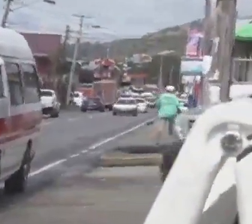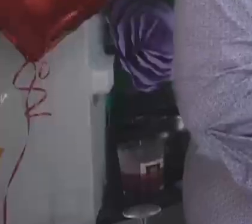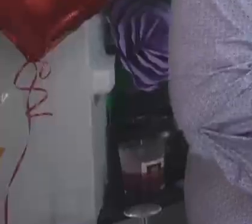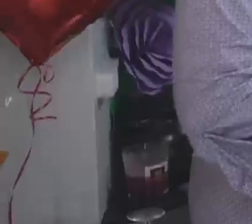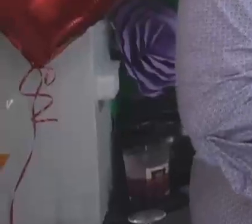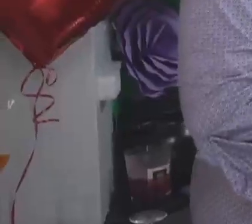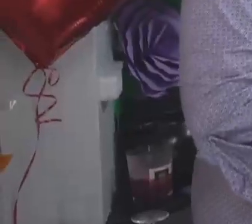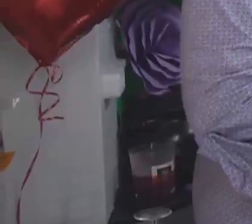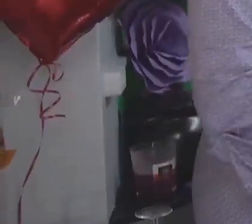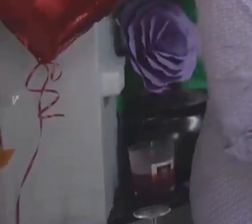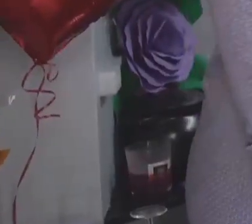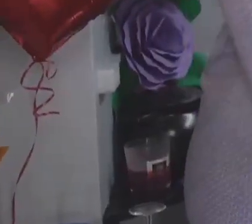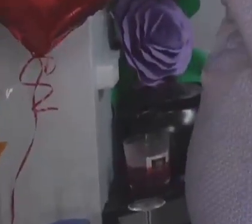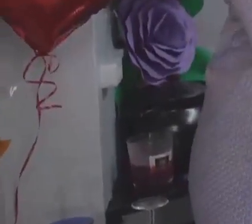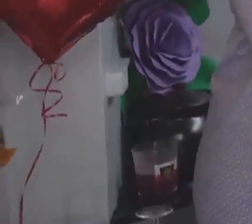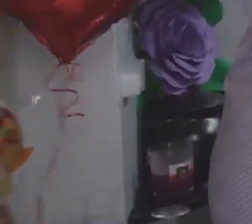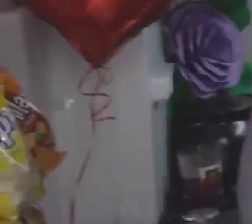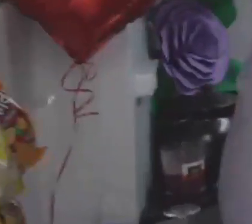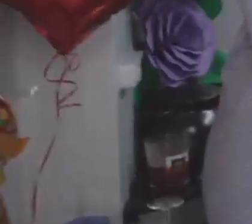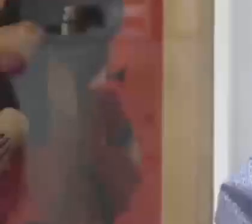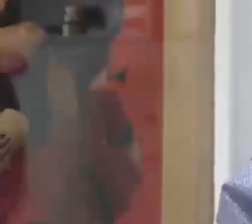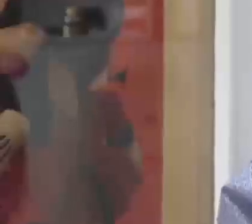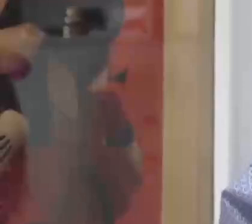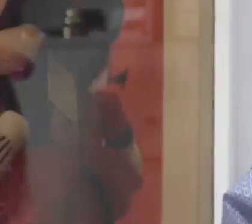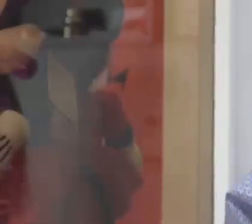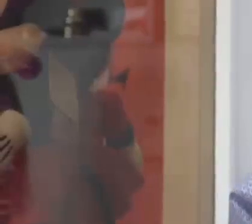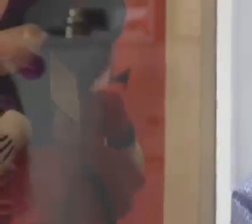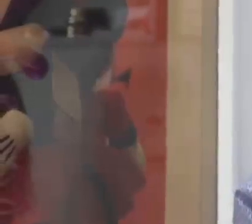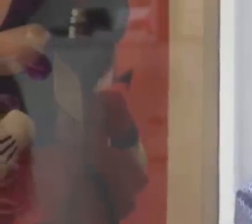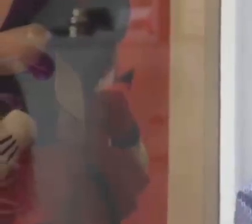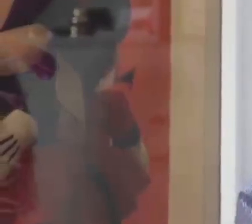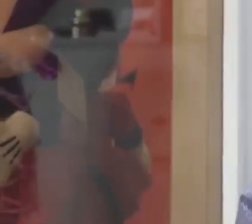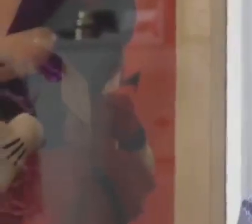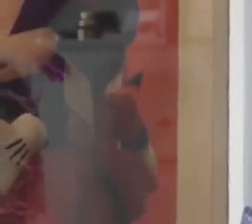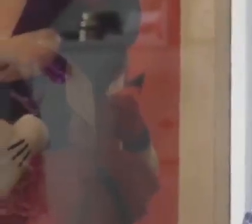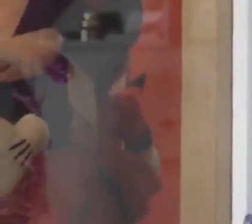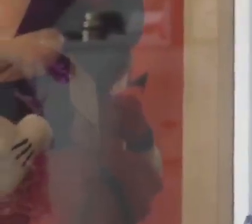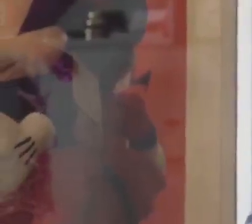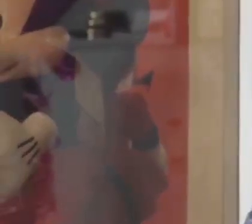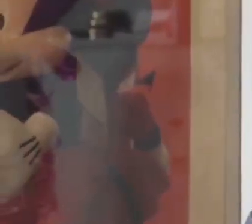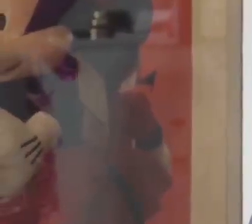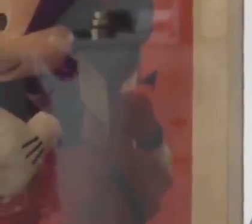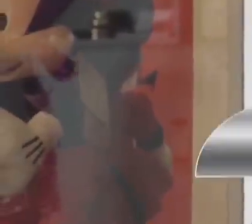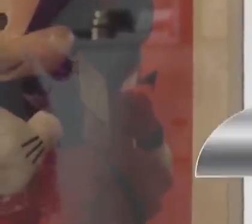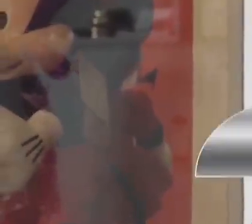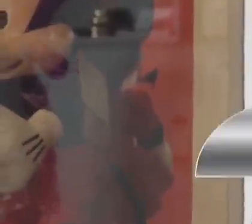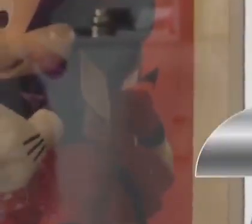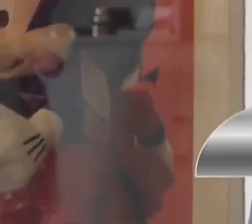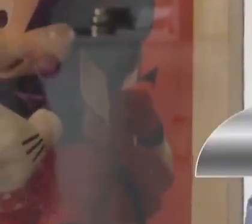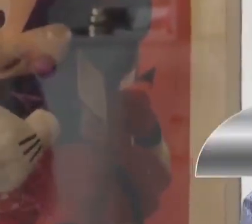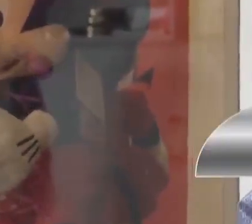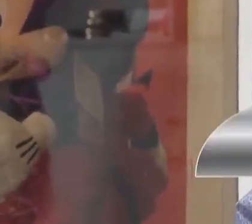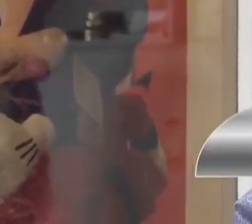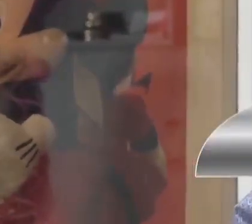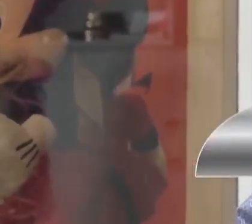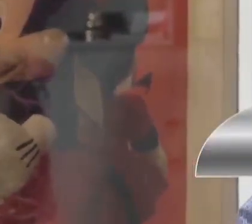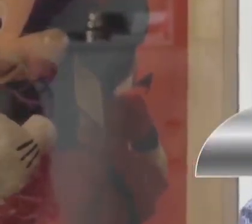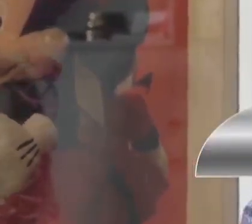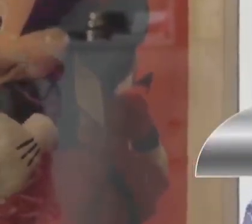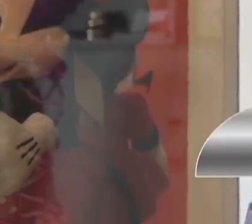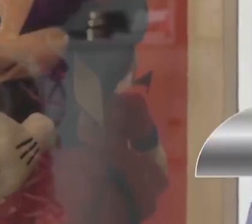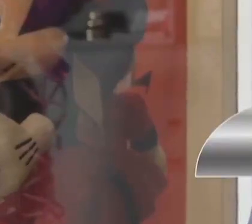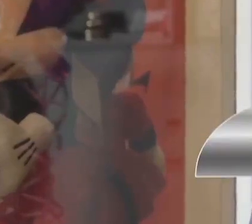generation. The program targets micro-entrepreneurs within our communities who are not eligible